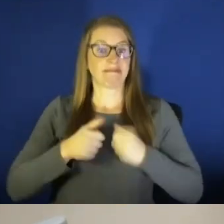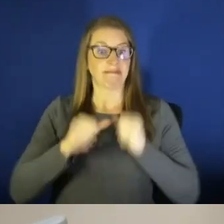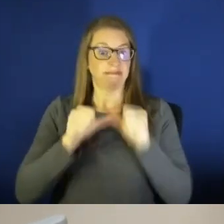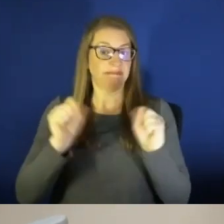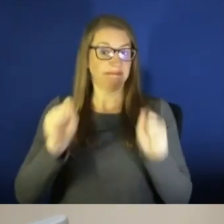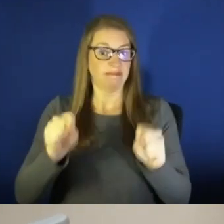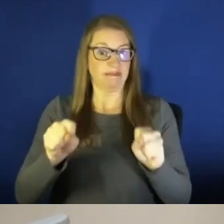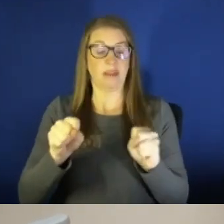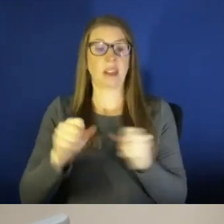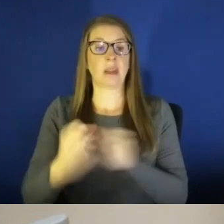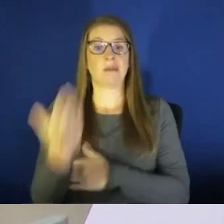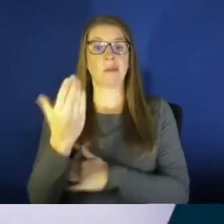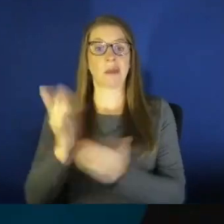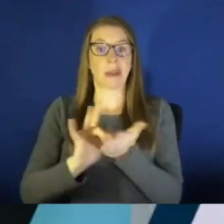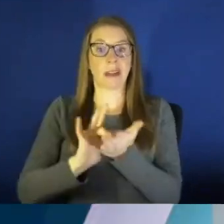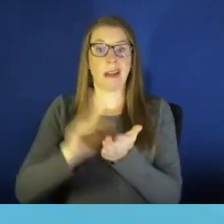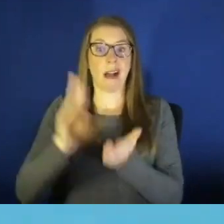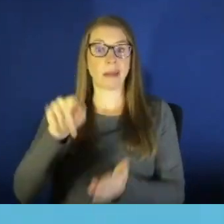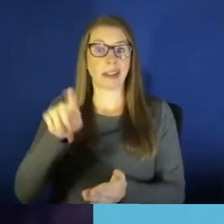now.